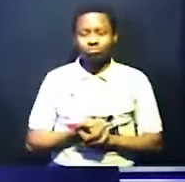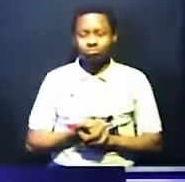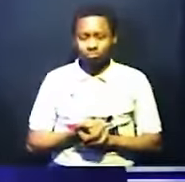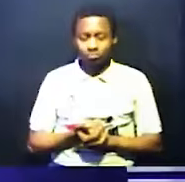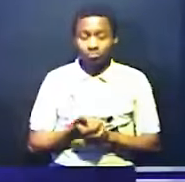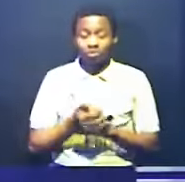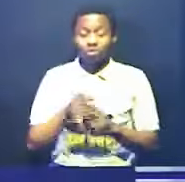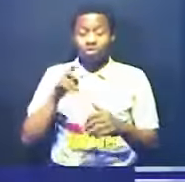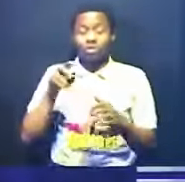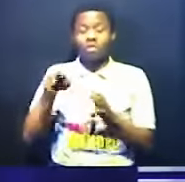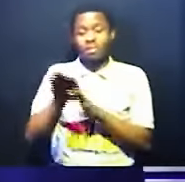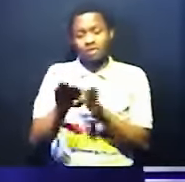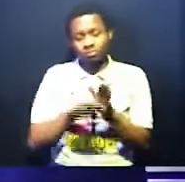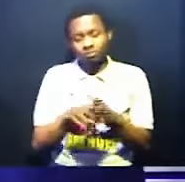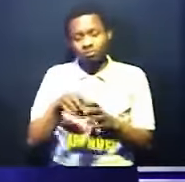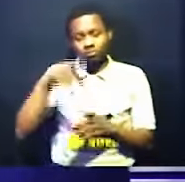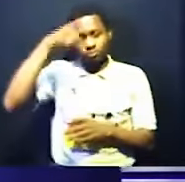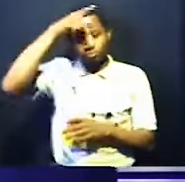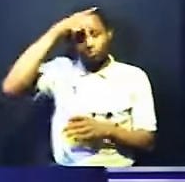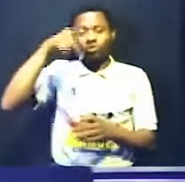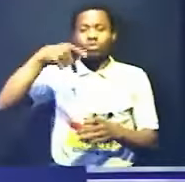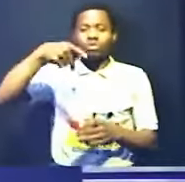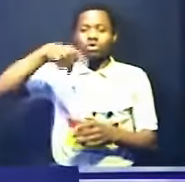verse 18.